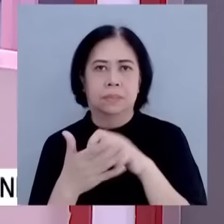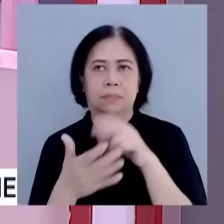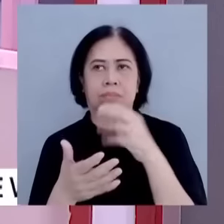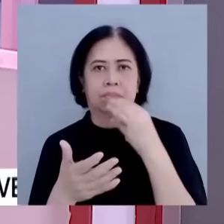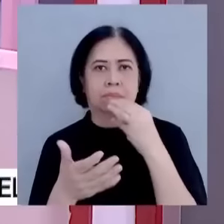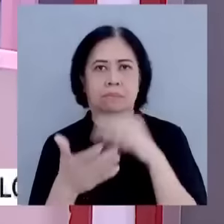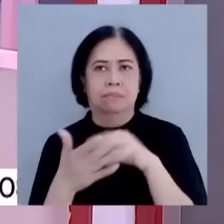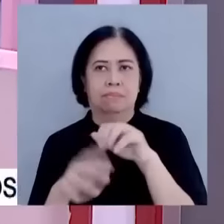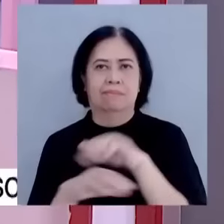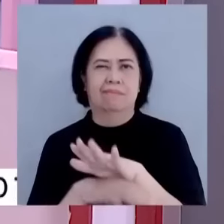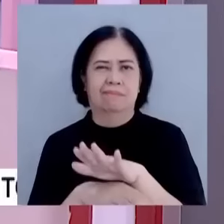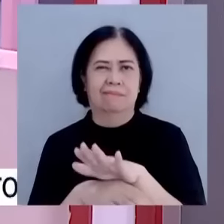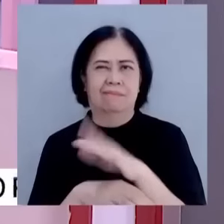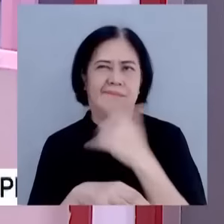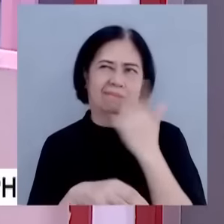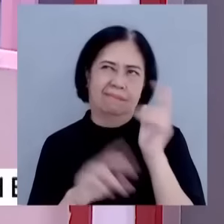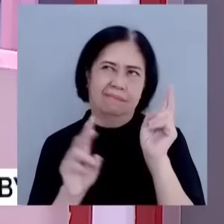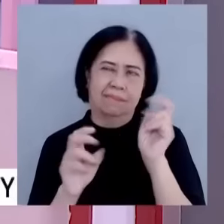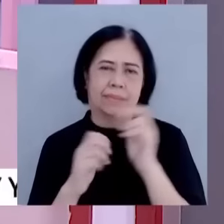sort of